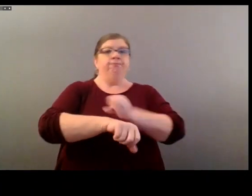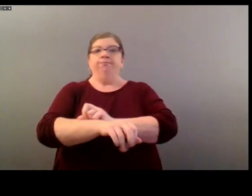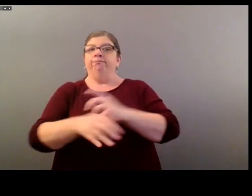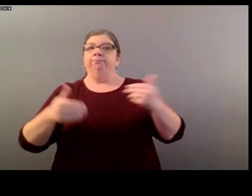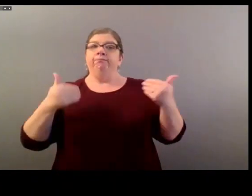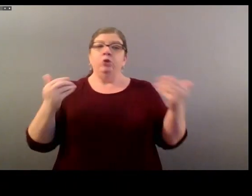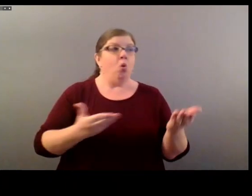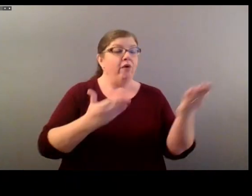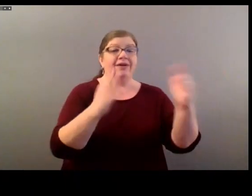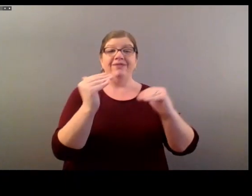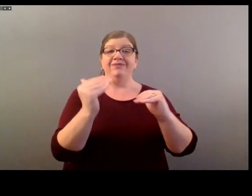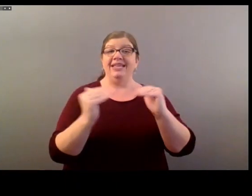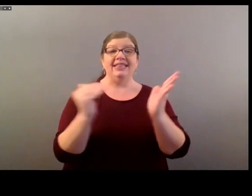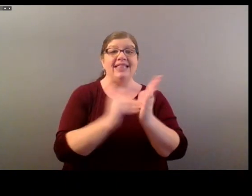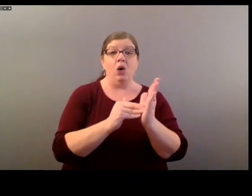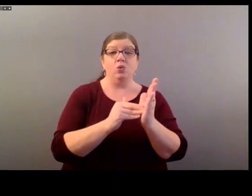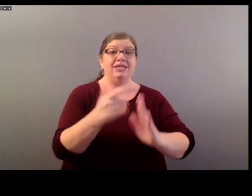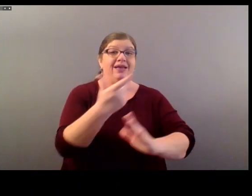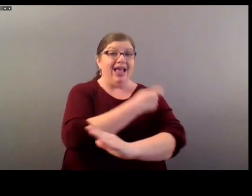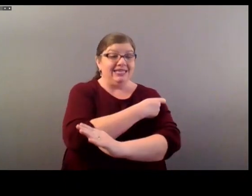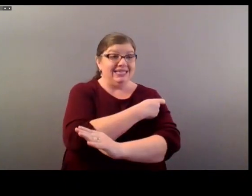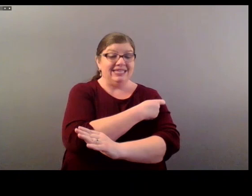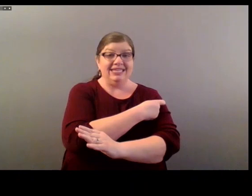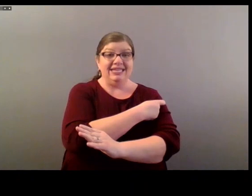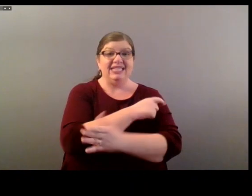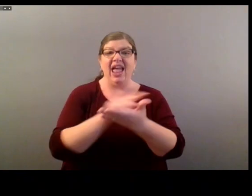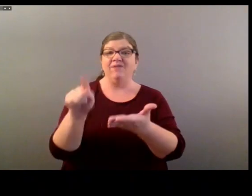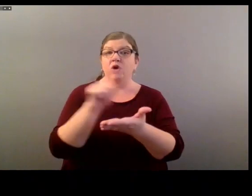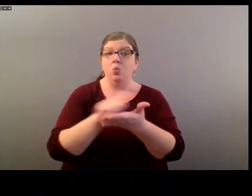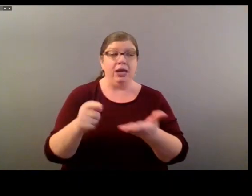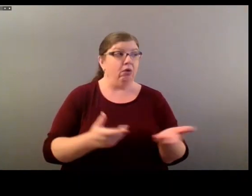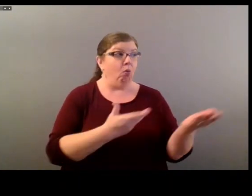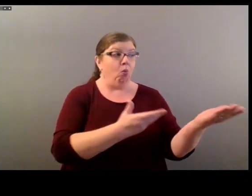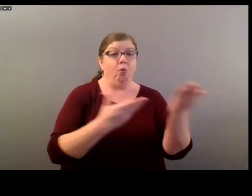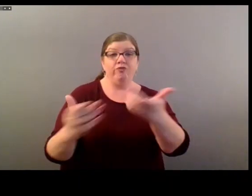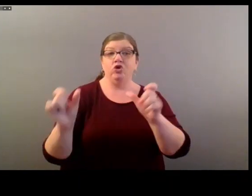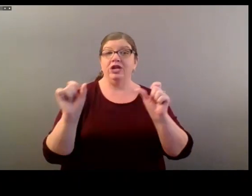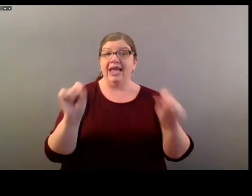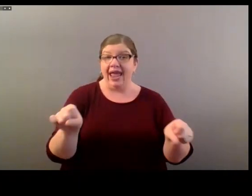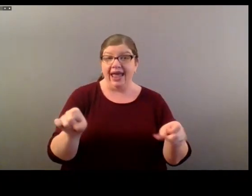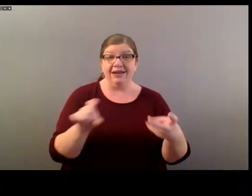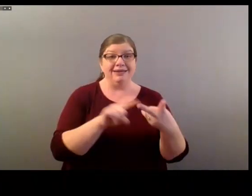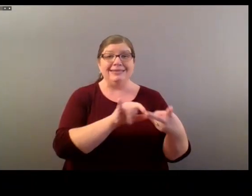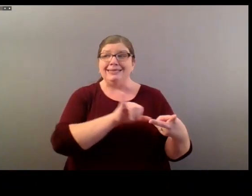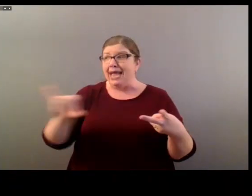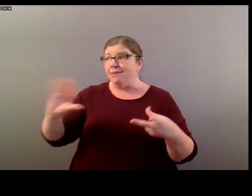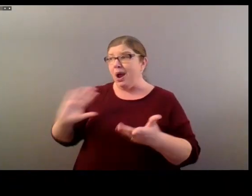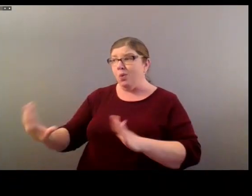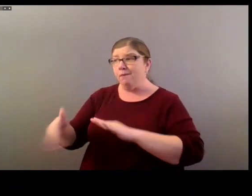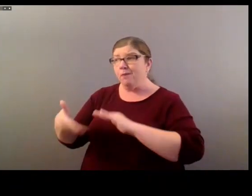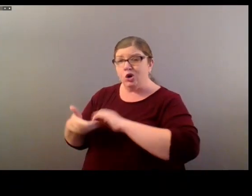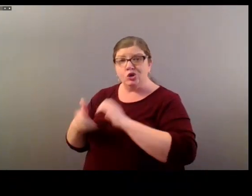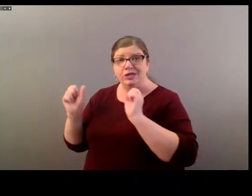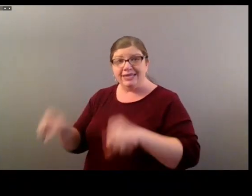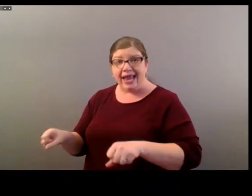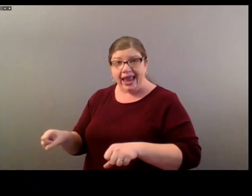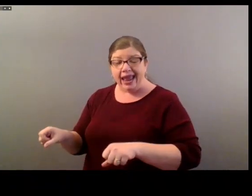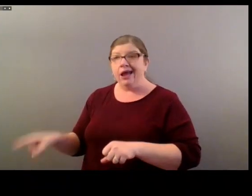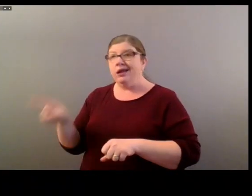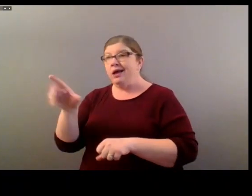15,000 vaccine administrations a week. So can our partners, so can